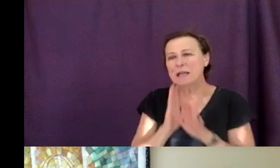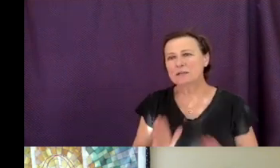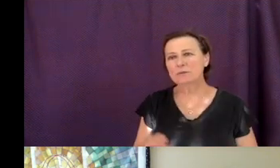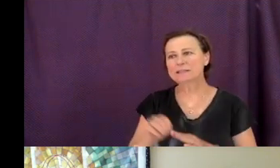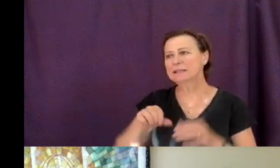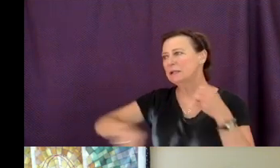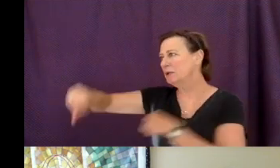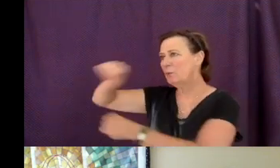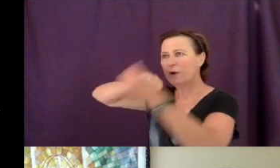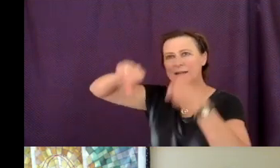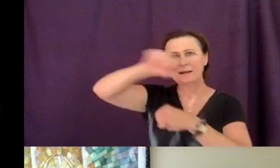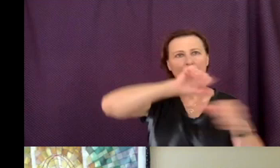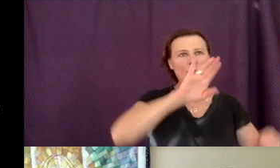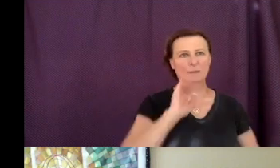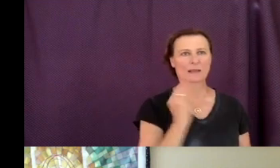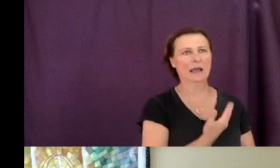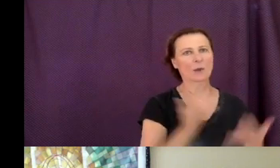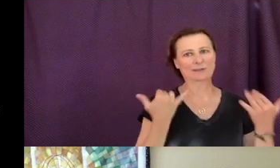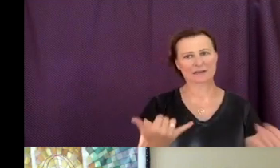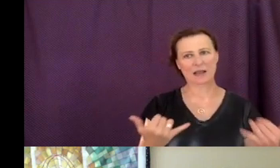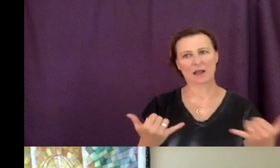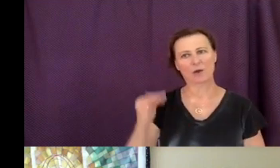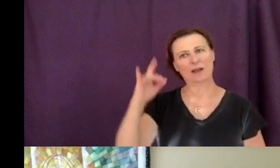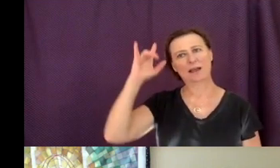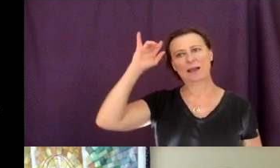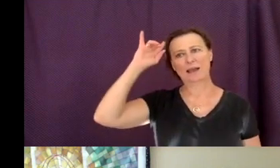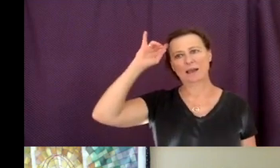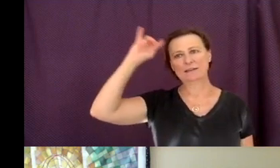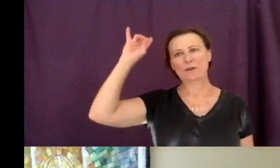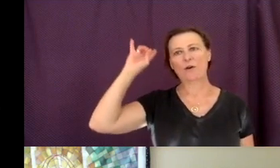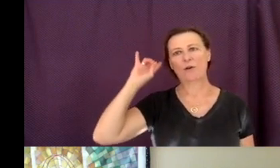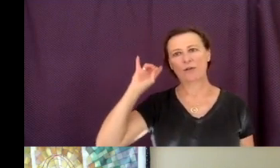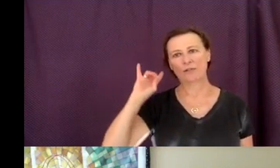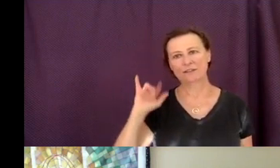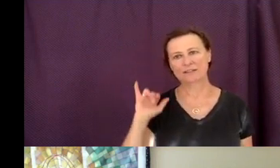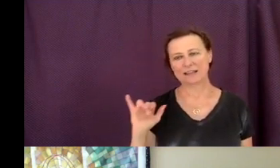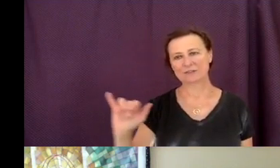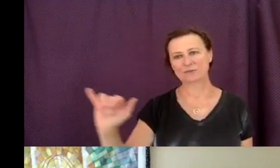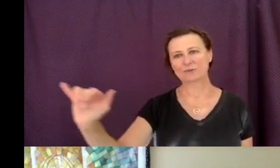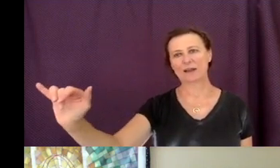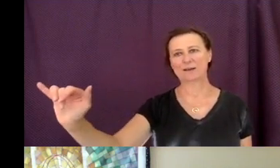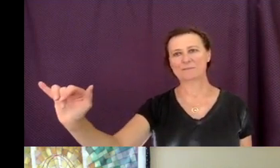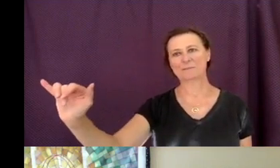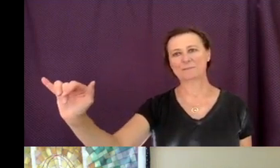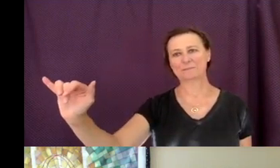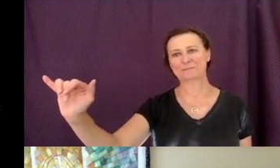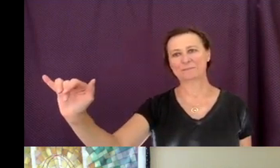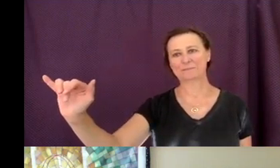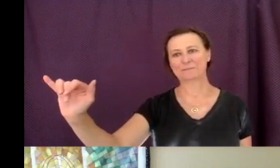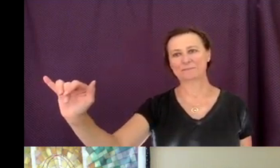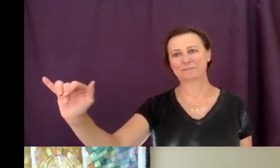in one another be ours now and in all the days to come.